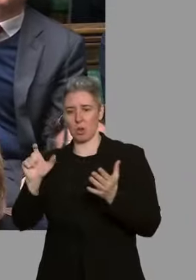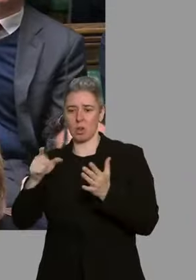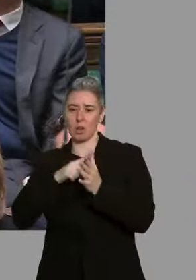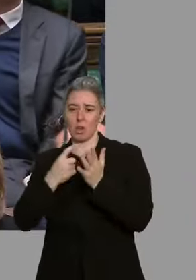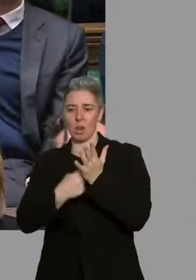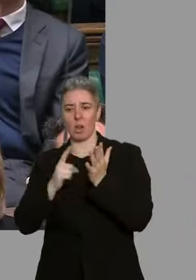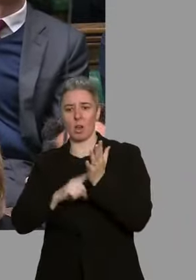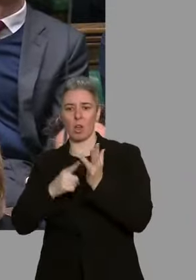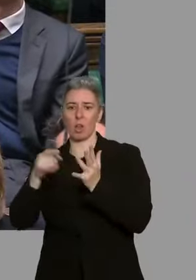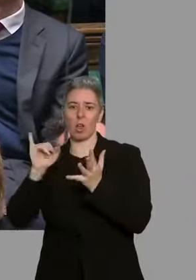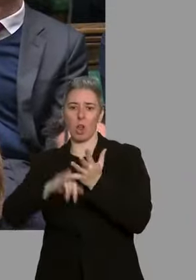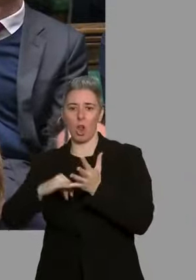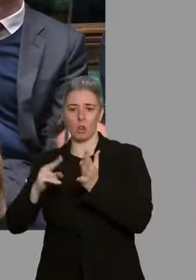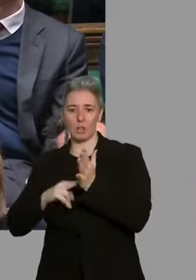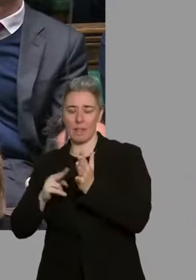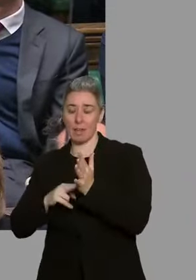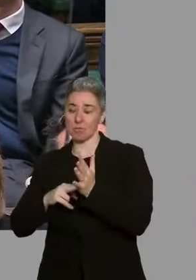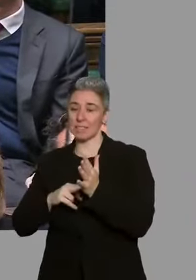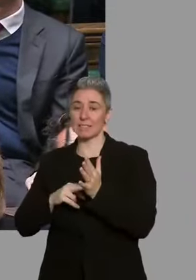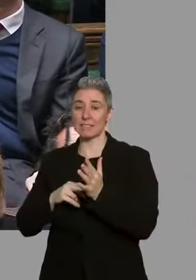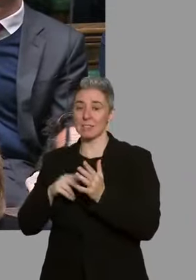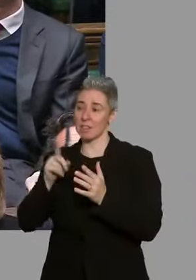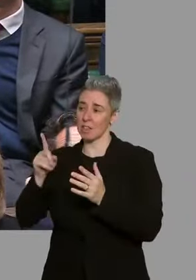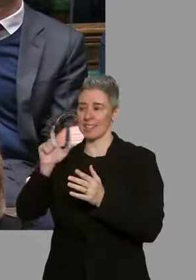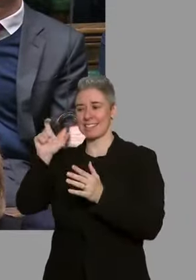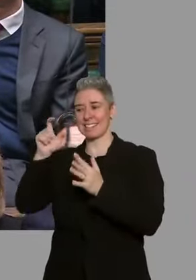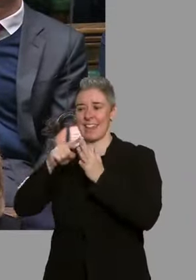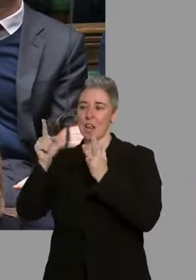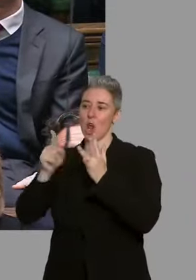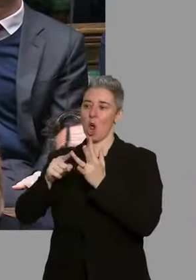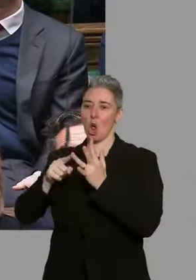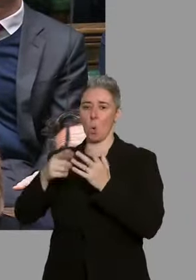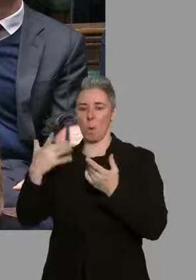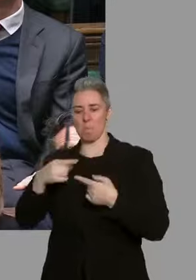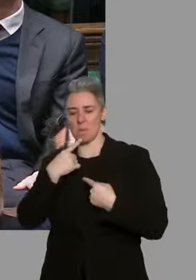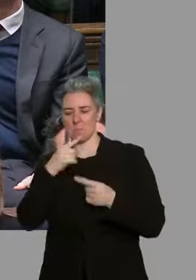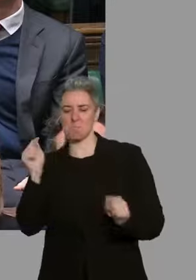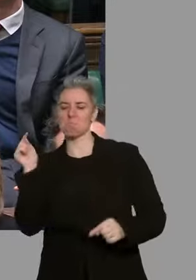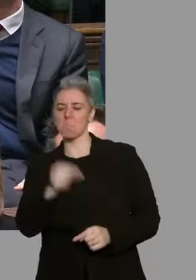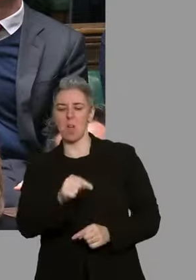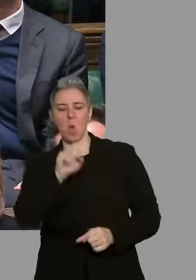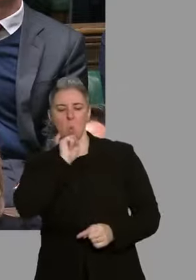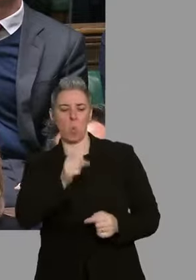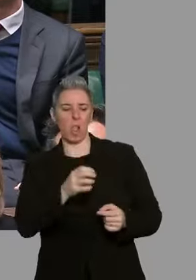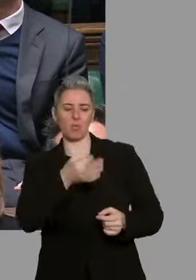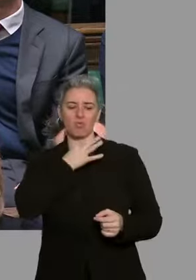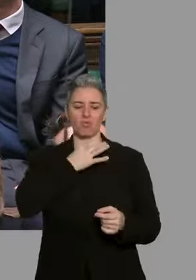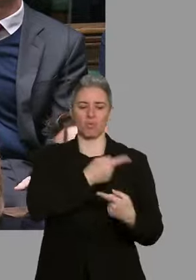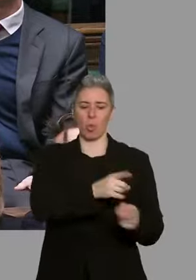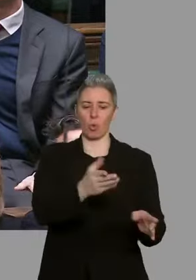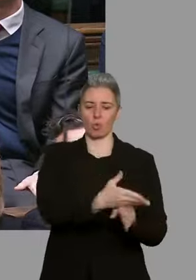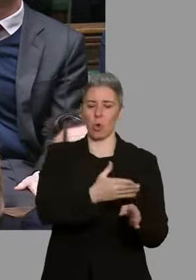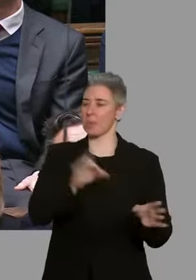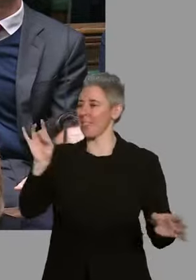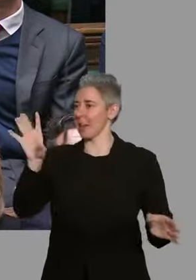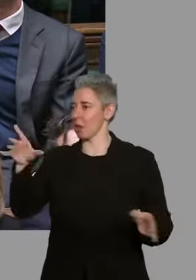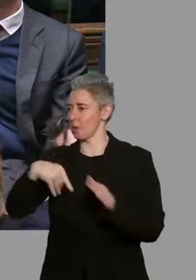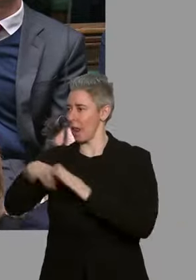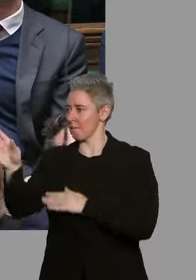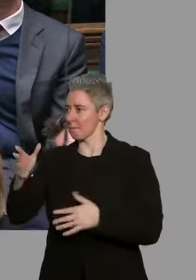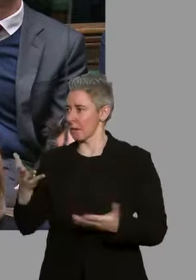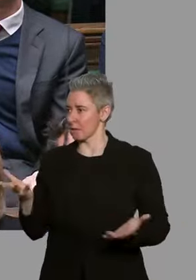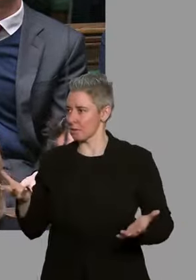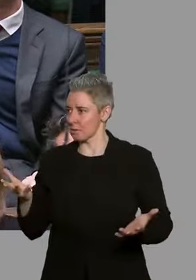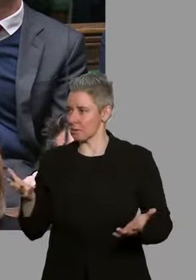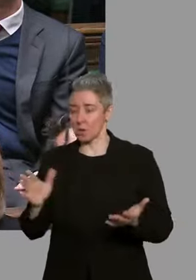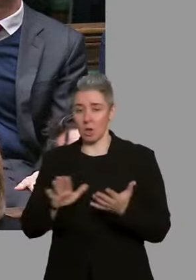Luton, quit. Does the Prime Minister agree that in light of this sudden departure of the CEO, Stellantis should review this decision? Do what's right